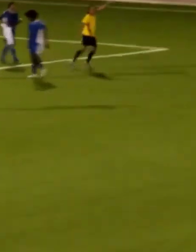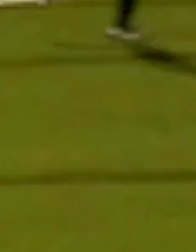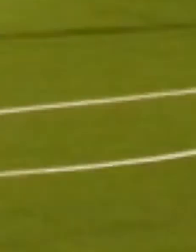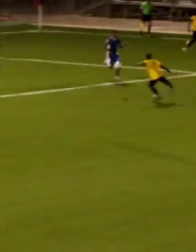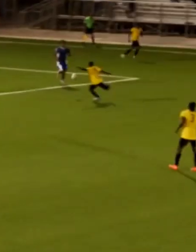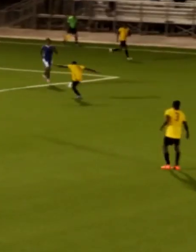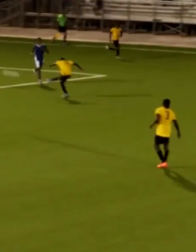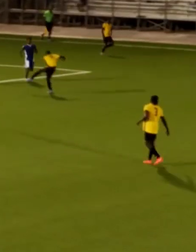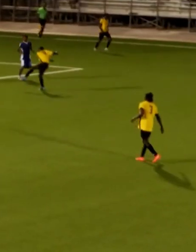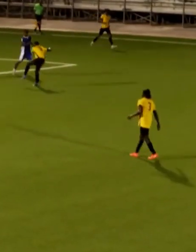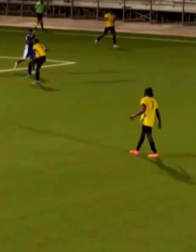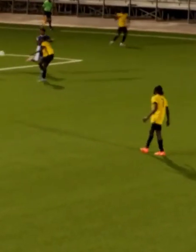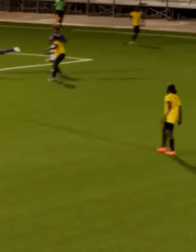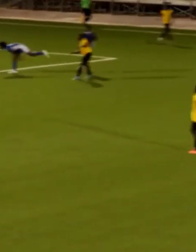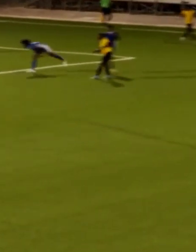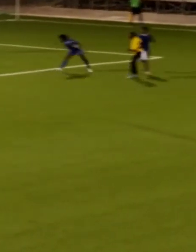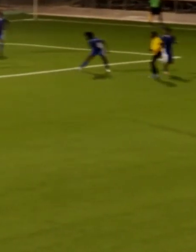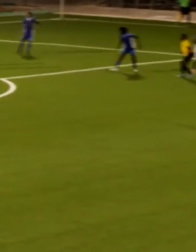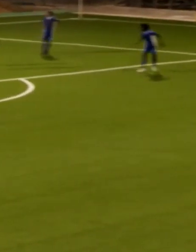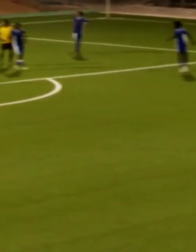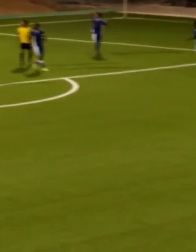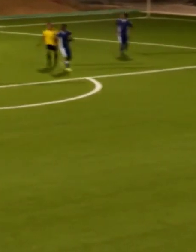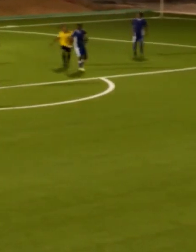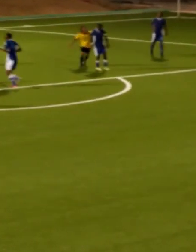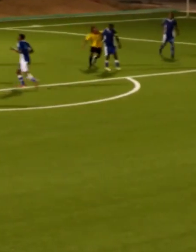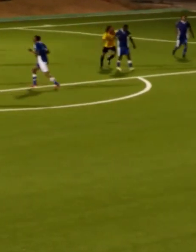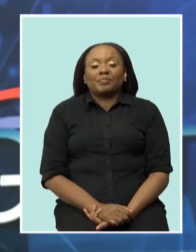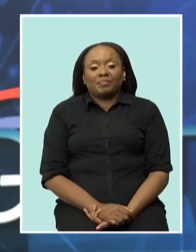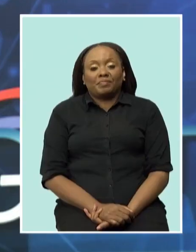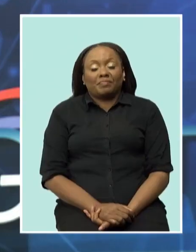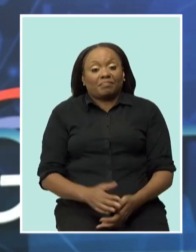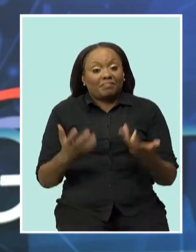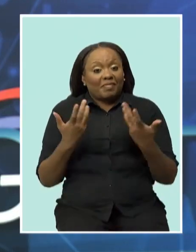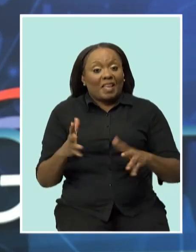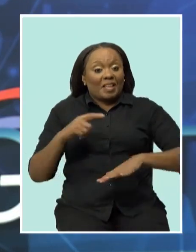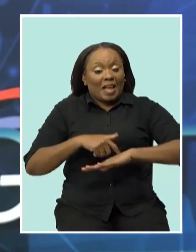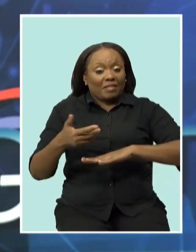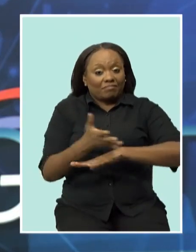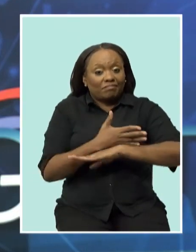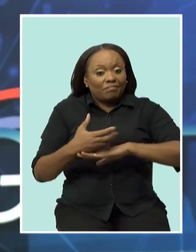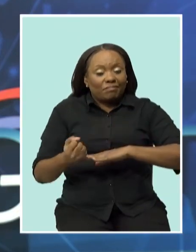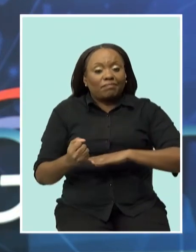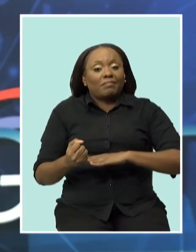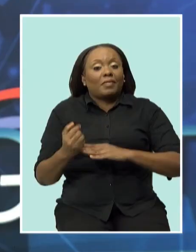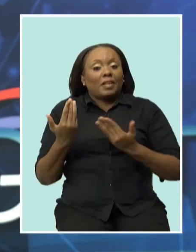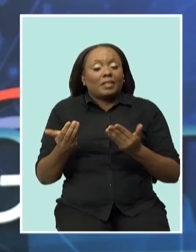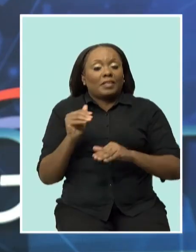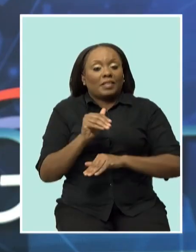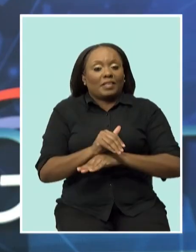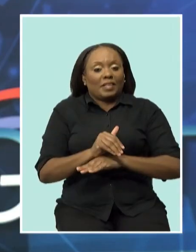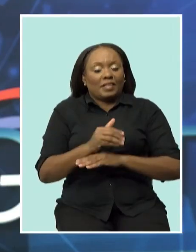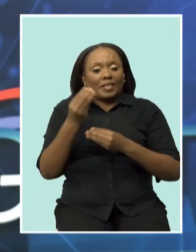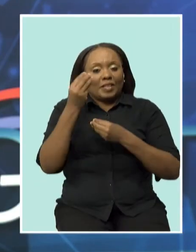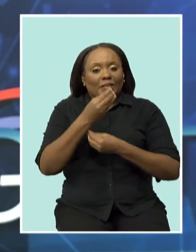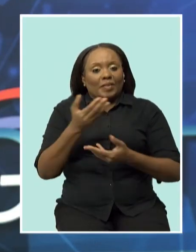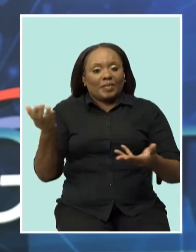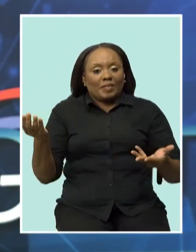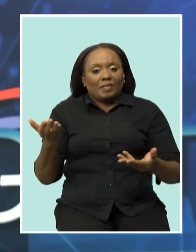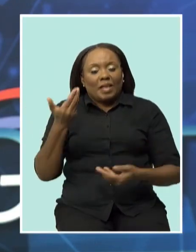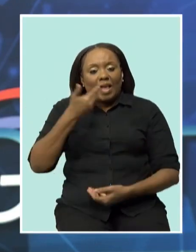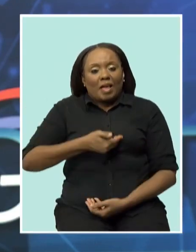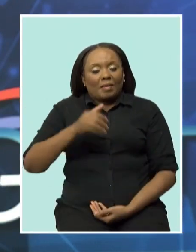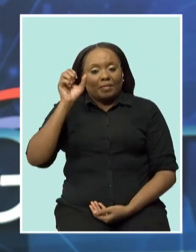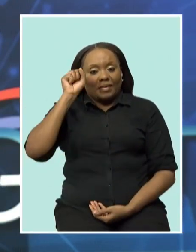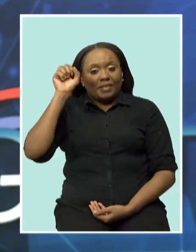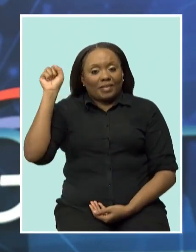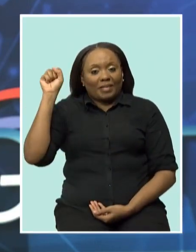corner. UWI take the 3-1 victory. And that's our time for this edition of CBC NewsNight. I'm